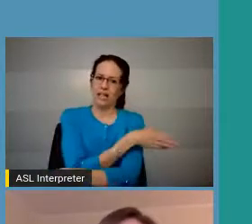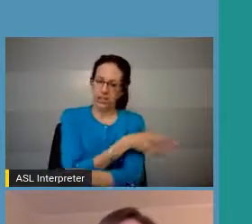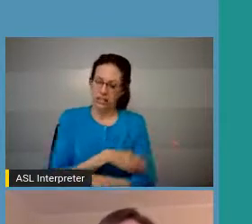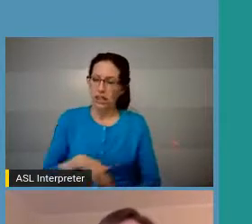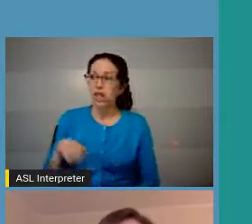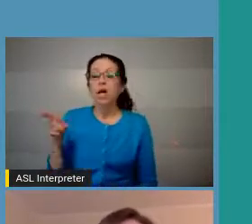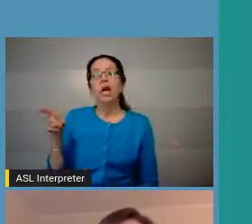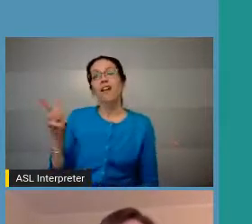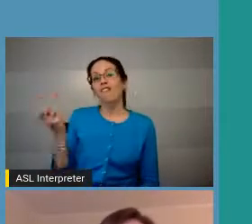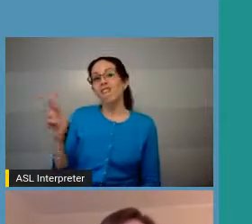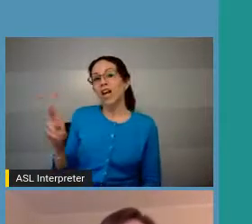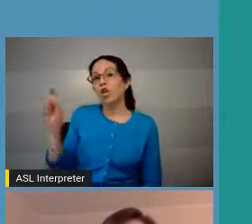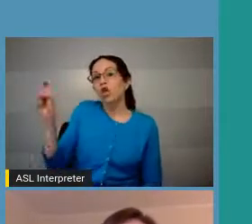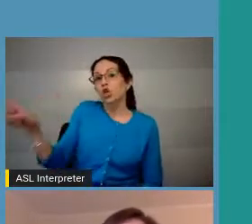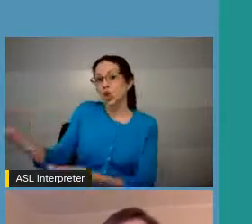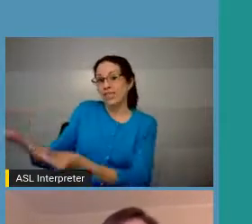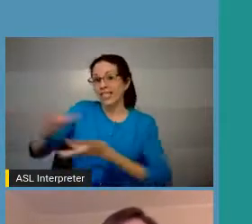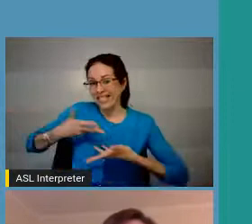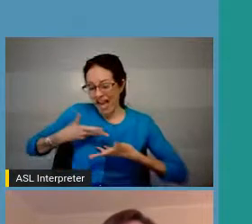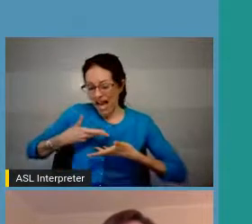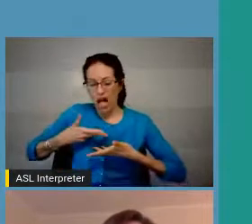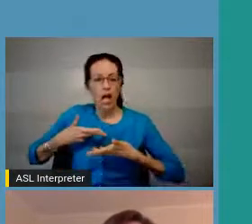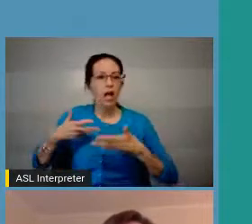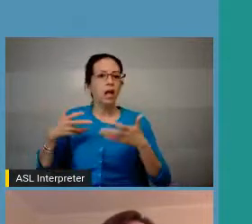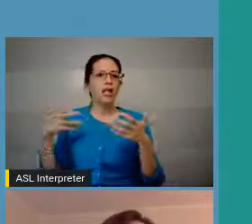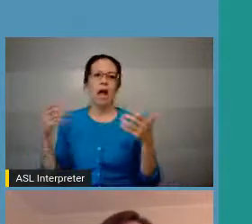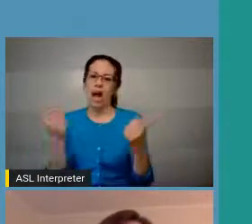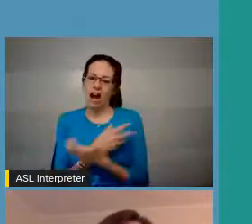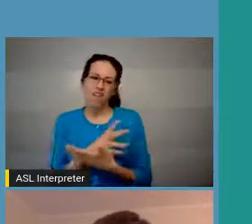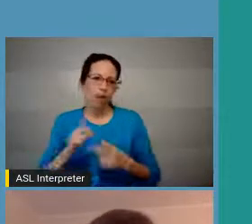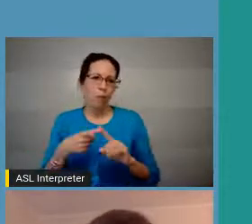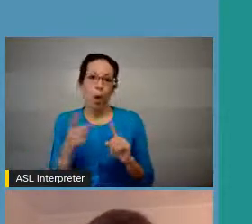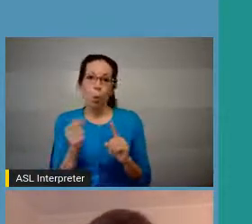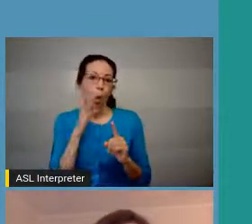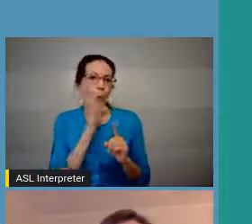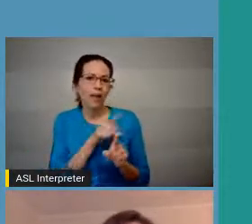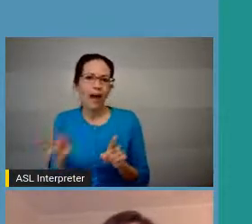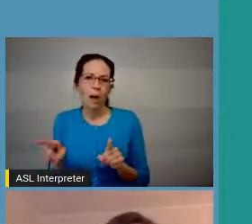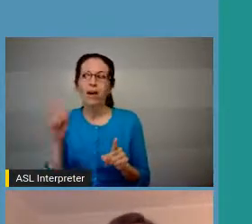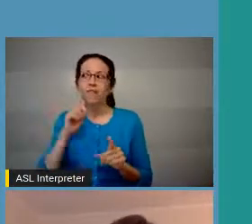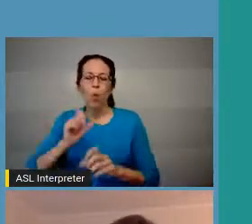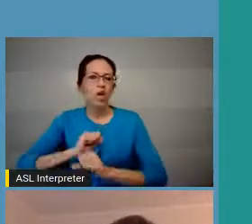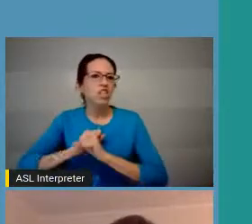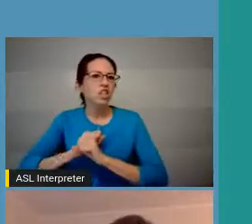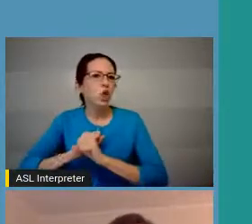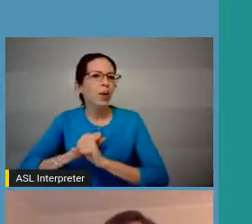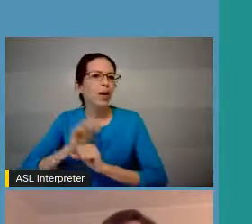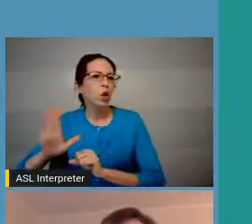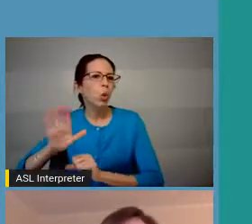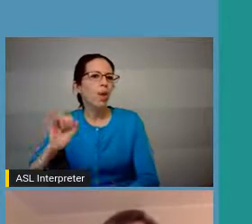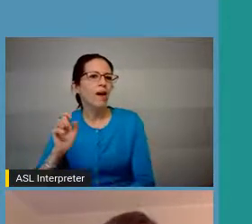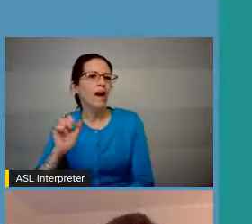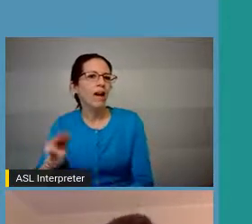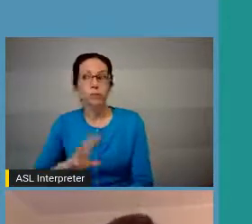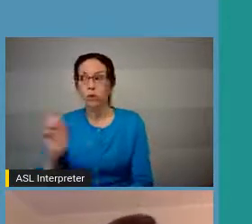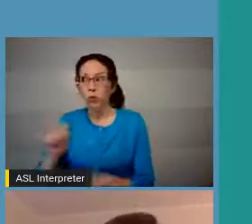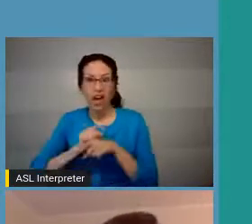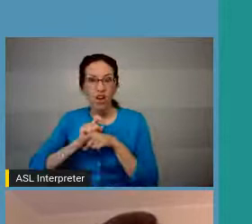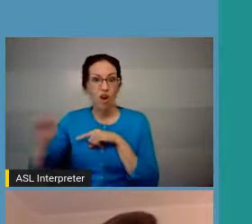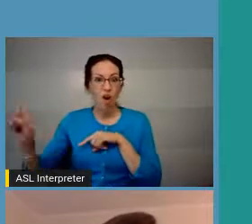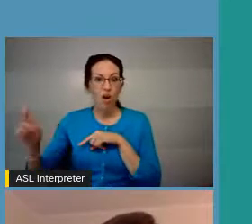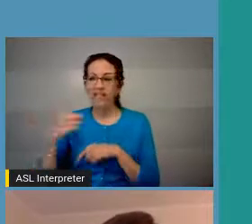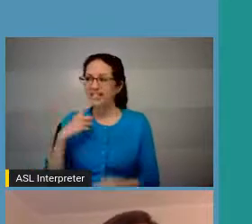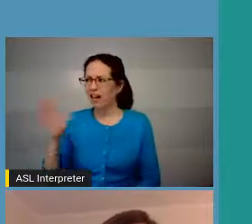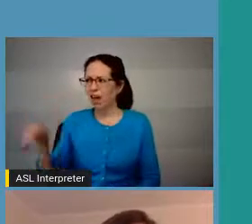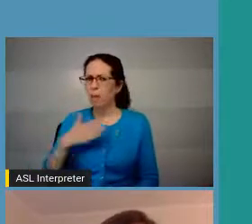you anything about what's going to happen with the security of your items. You can call them up. I have done this. Call them up and say, my